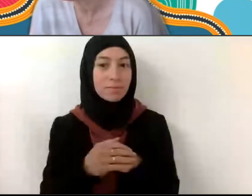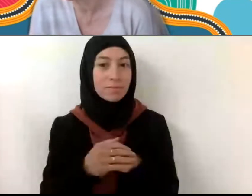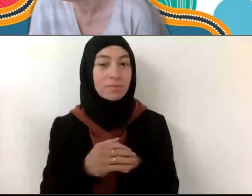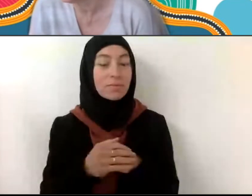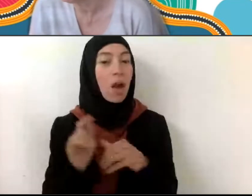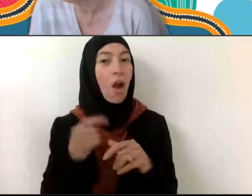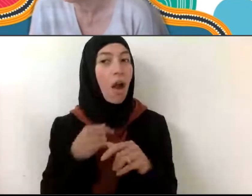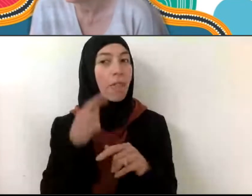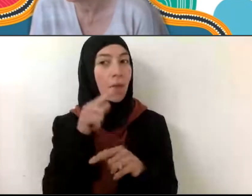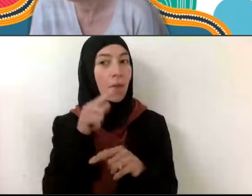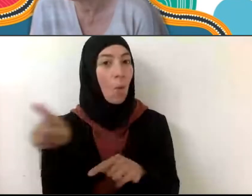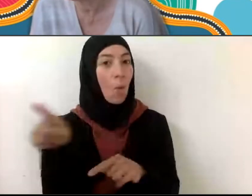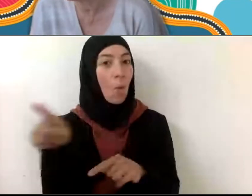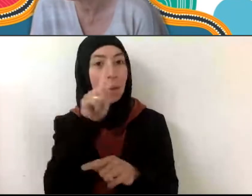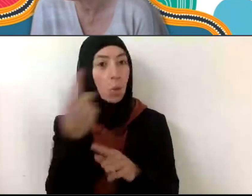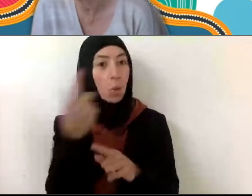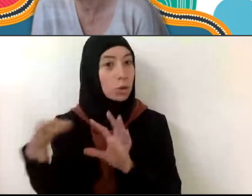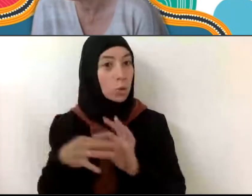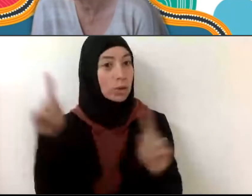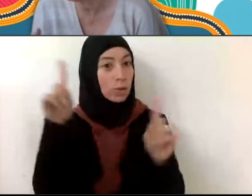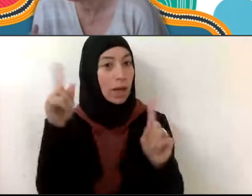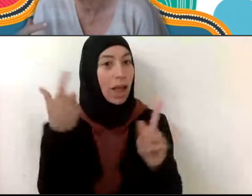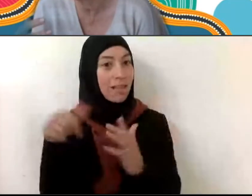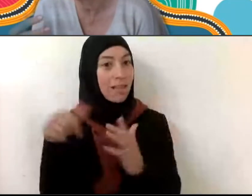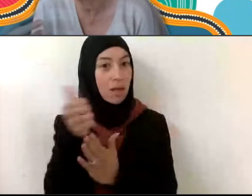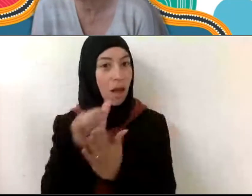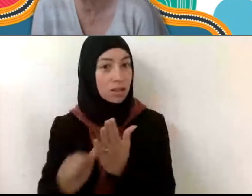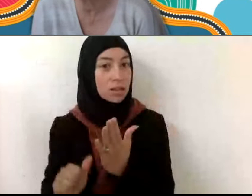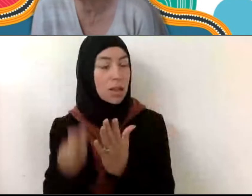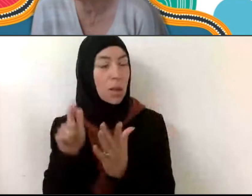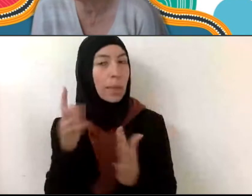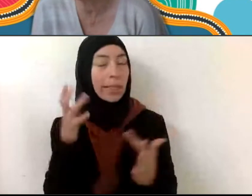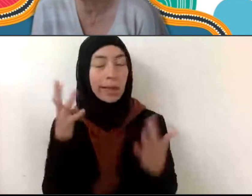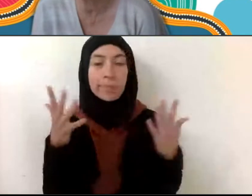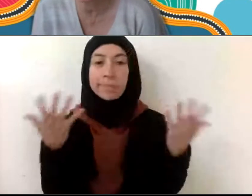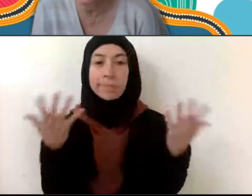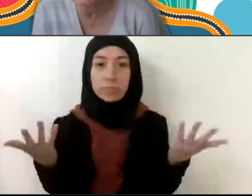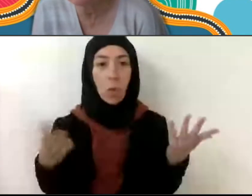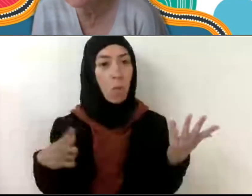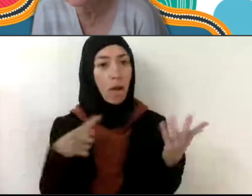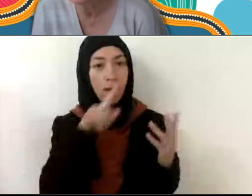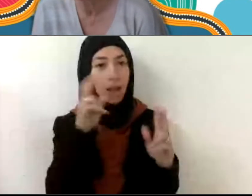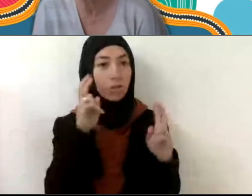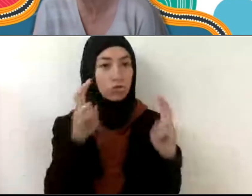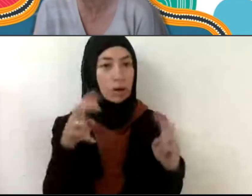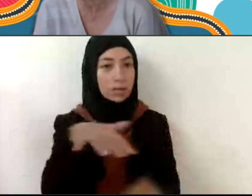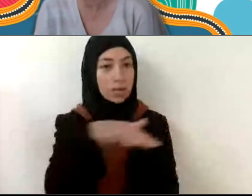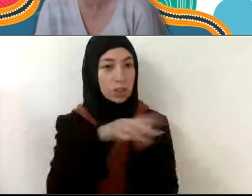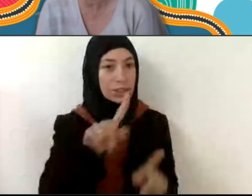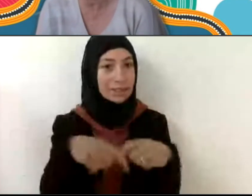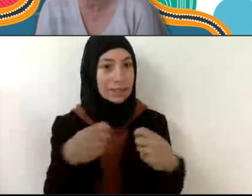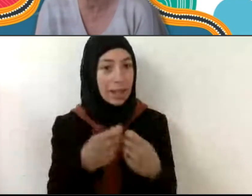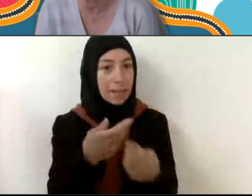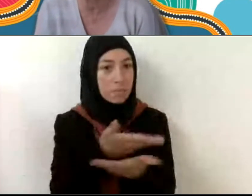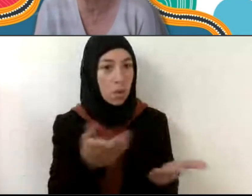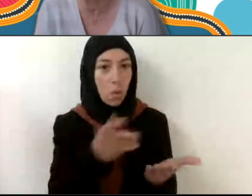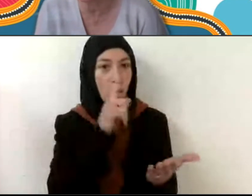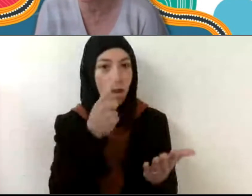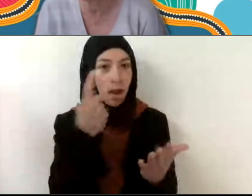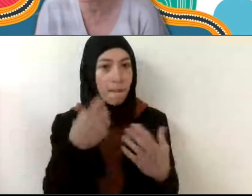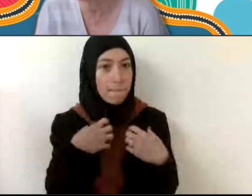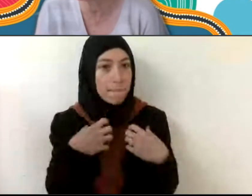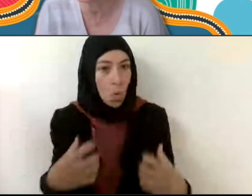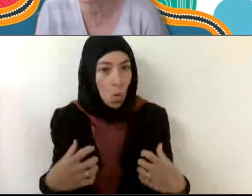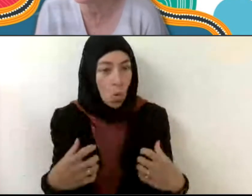the artists would be thinking, why can't the station teams do more of the